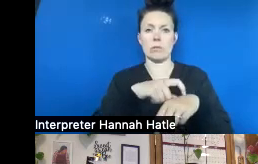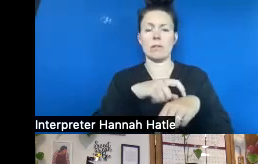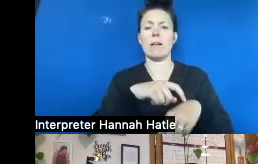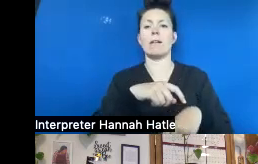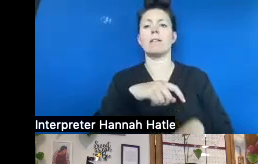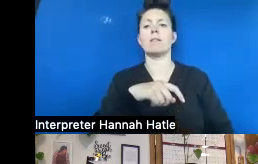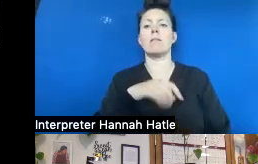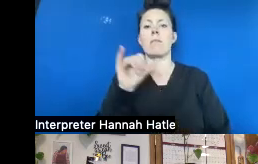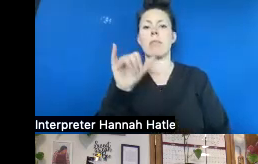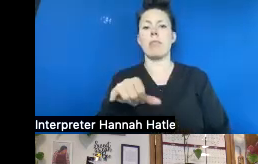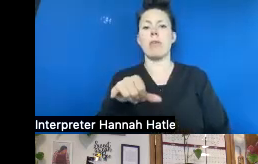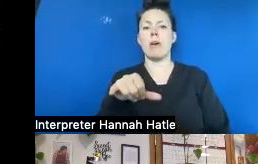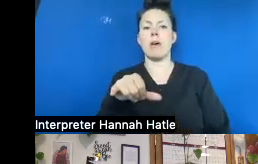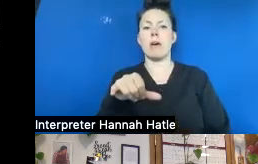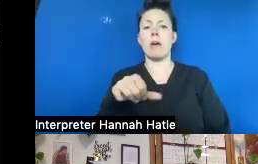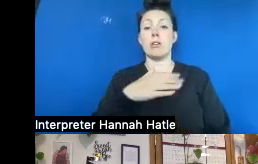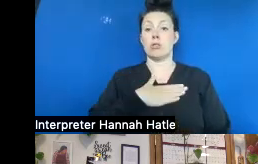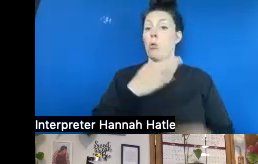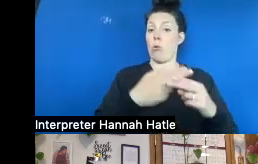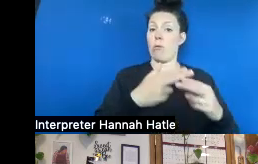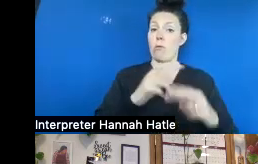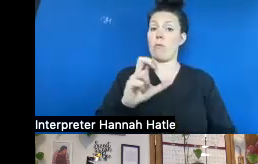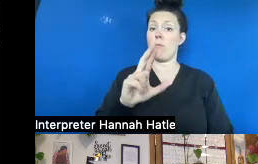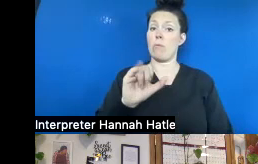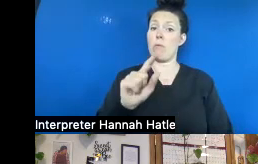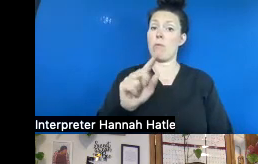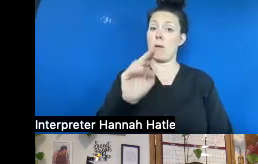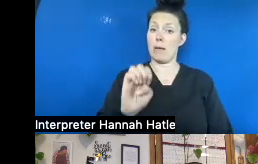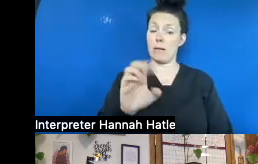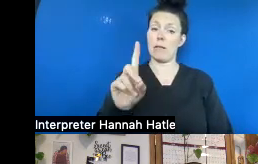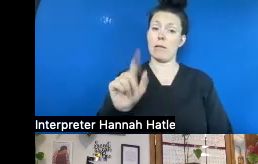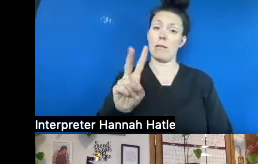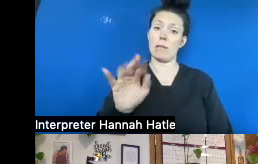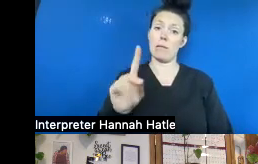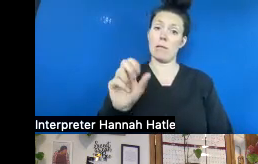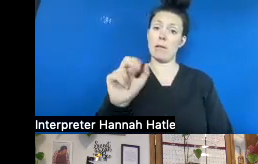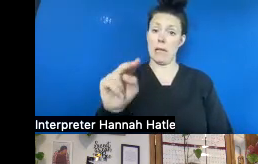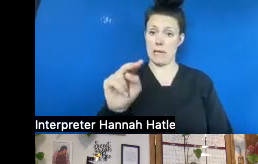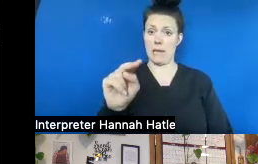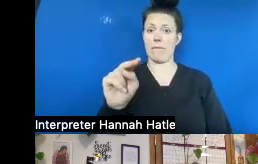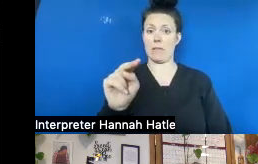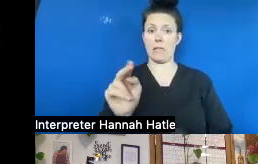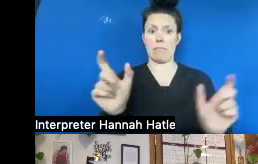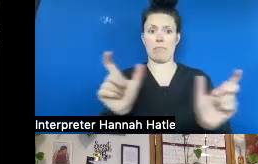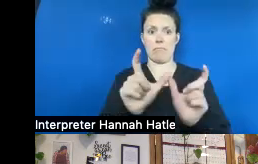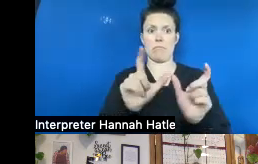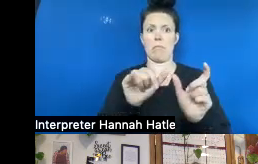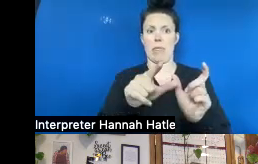ways, that, you know, my name is Christine Davidson, and that's what's on my